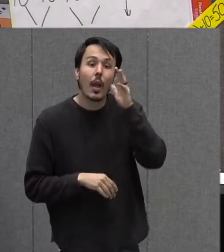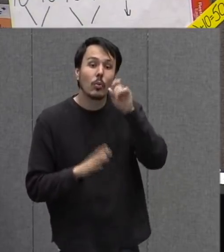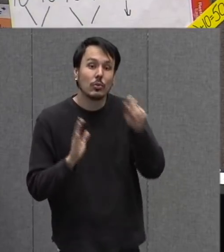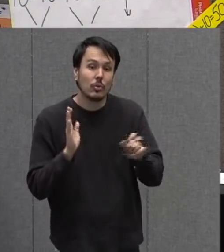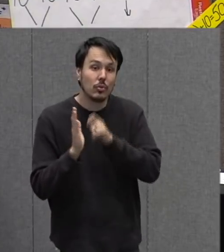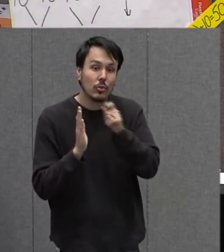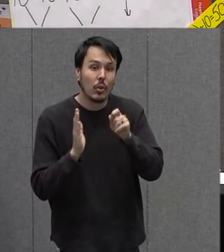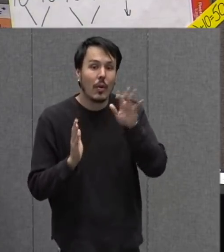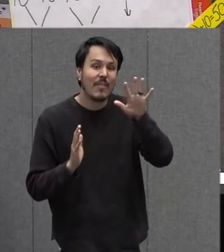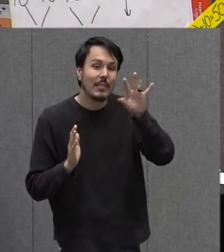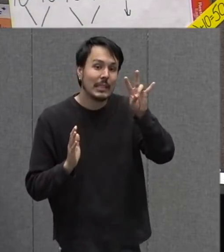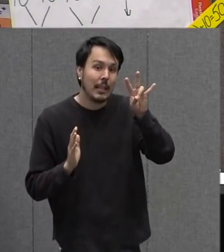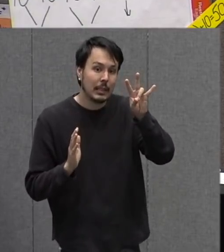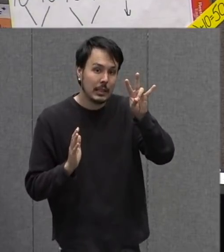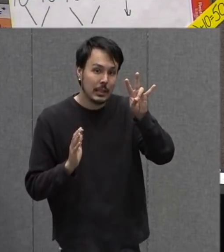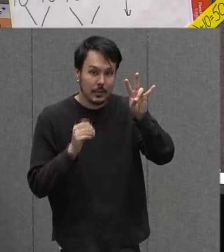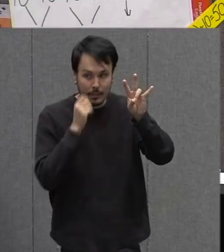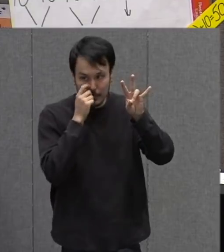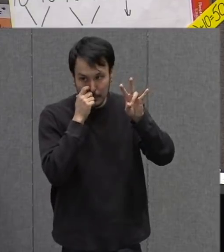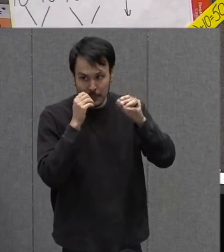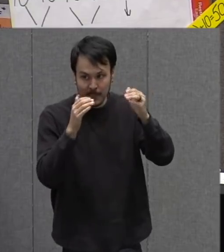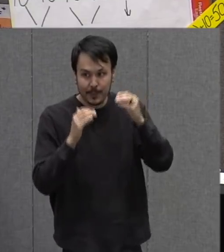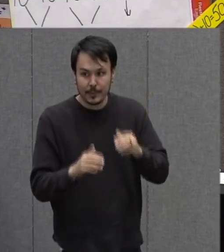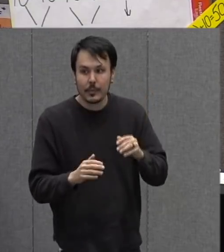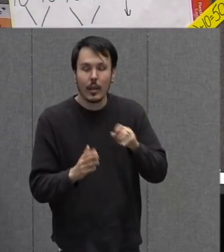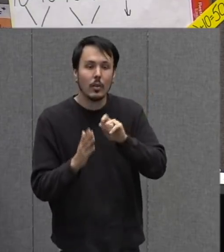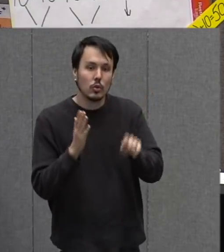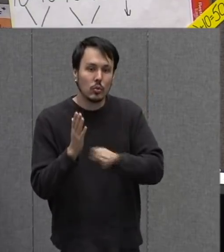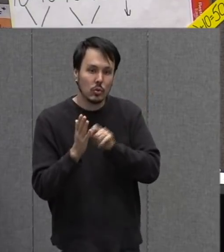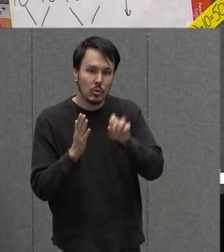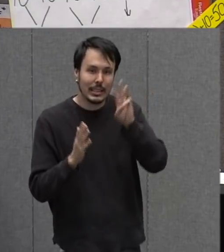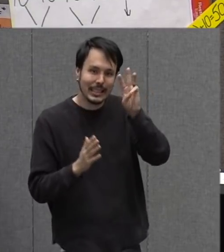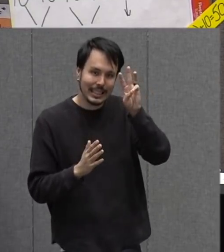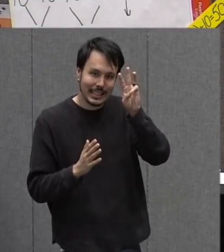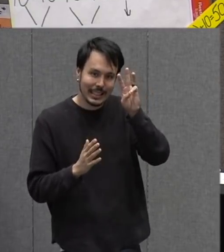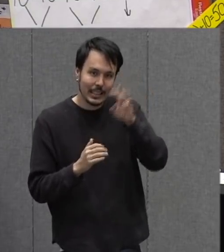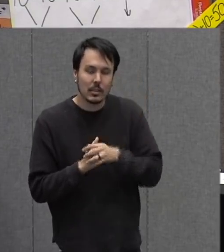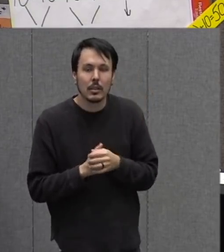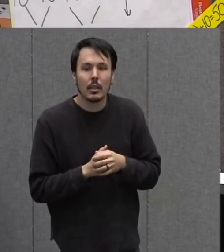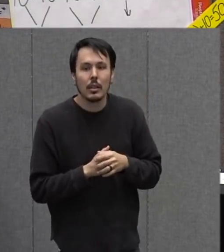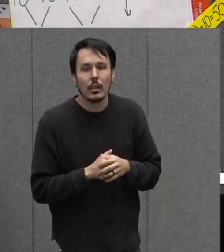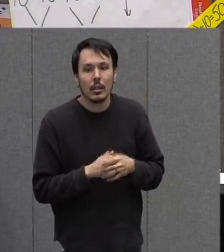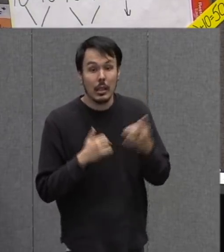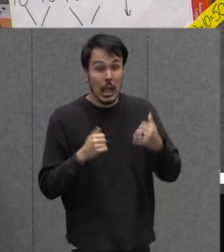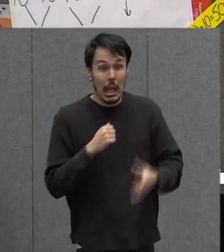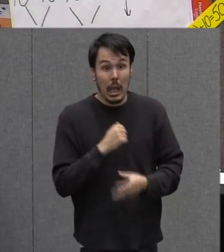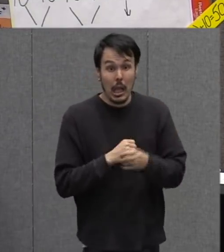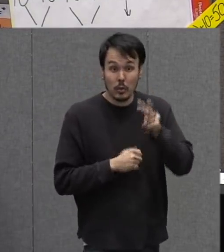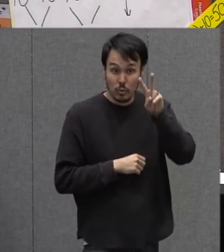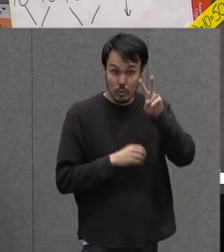57. Let me circle 6. Now,